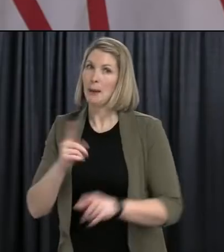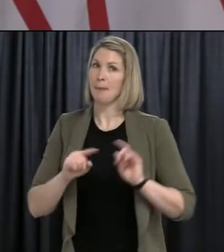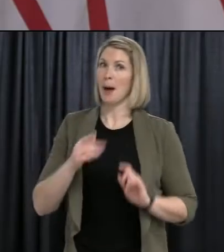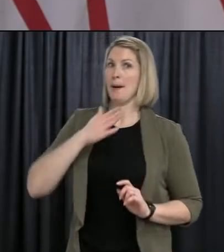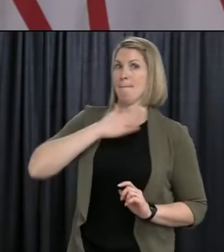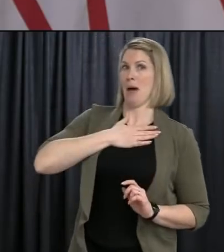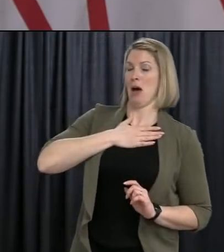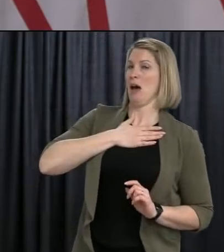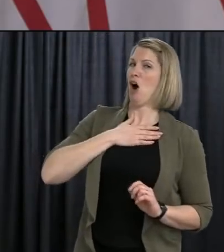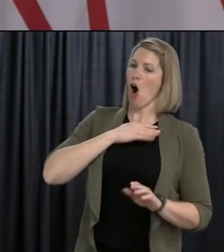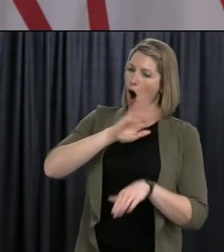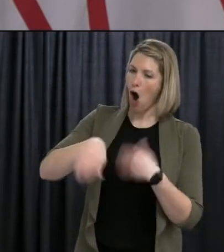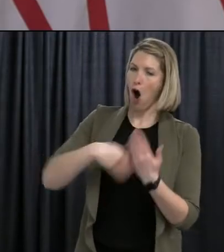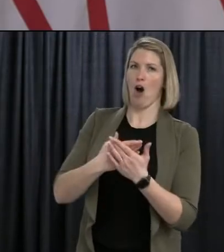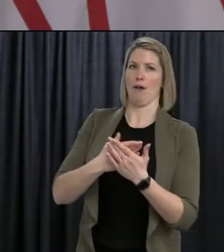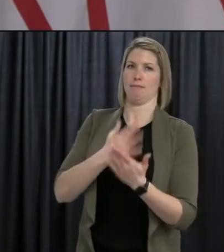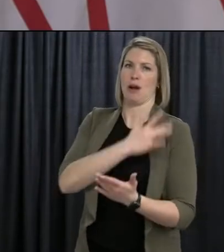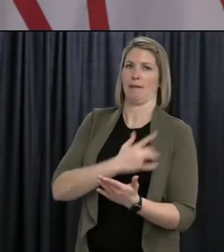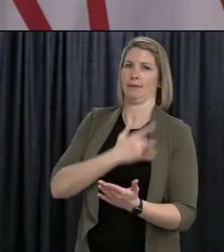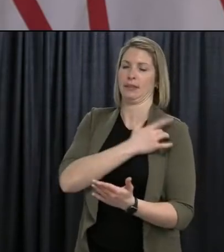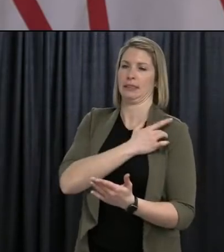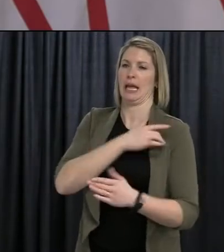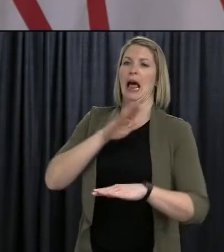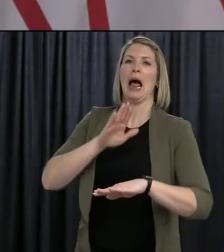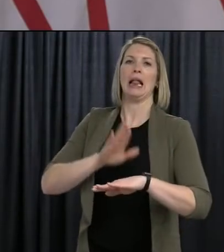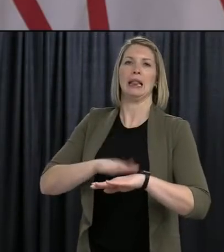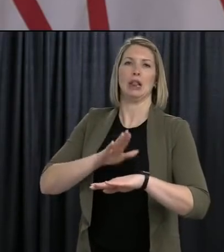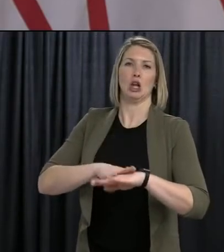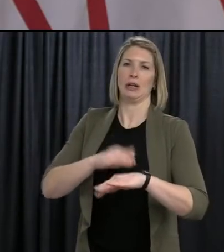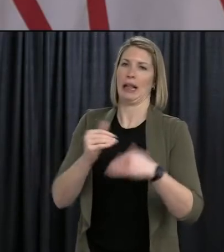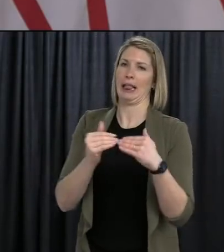So everybody's under alert level 5, but there are,